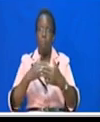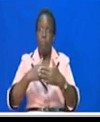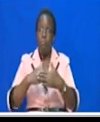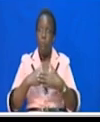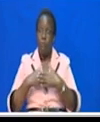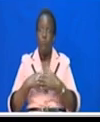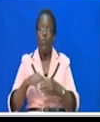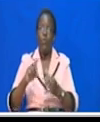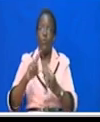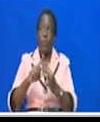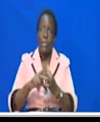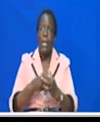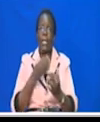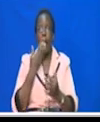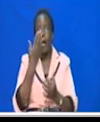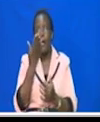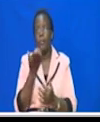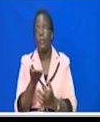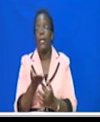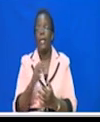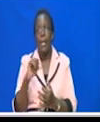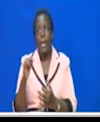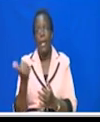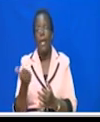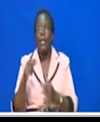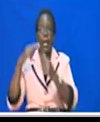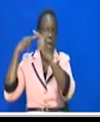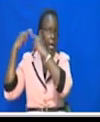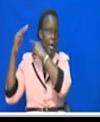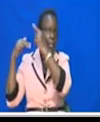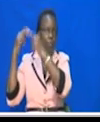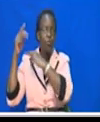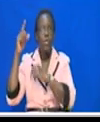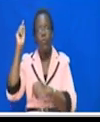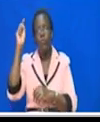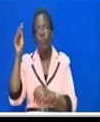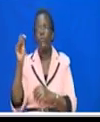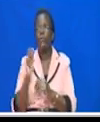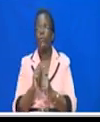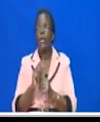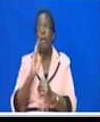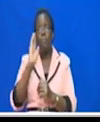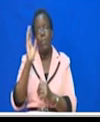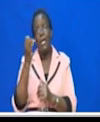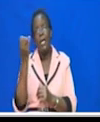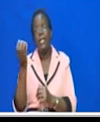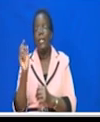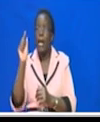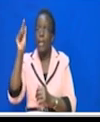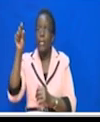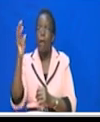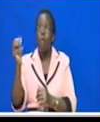you begin answering any history question, be it in an exam